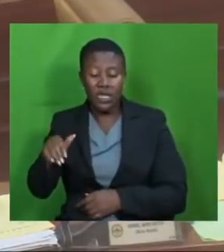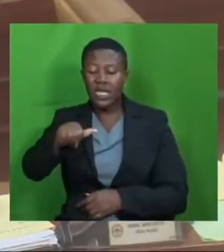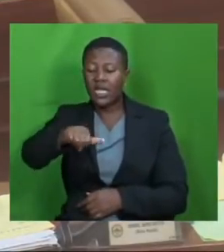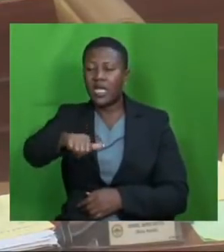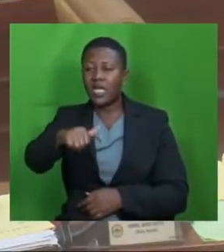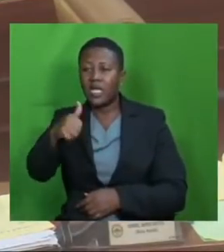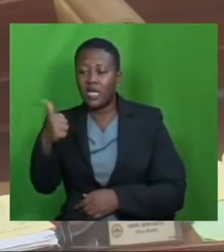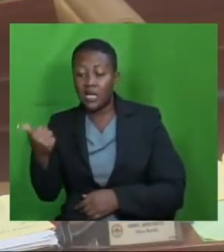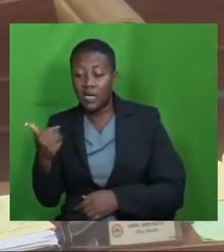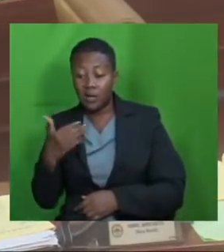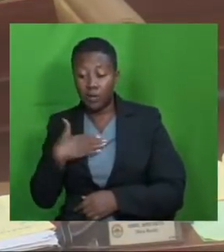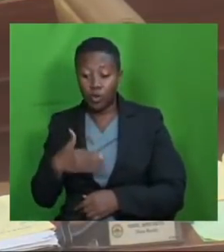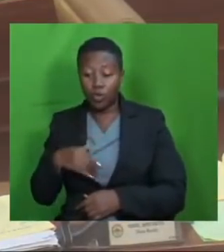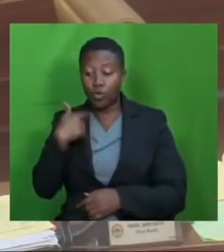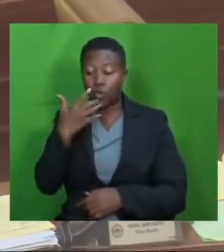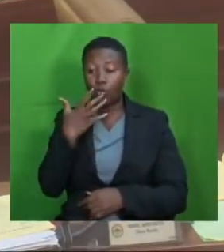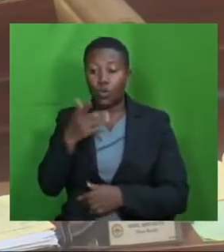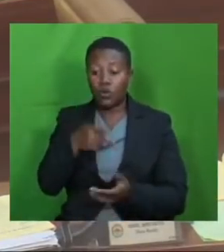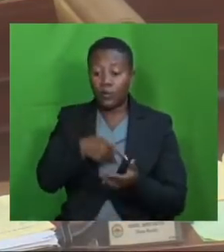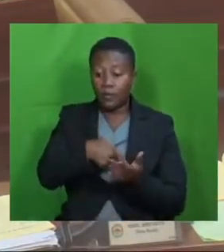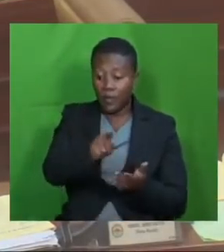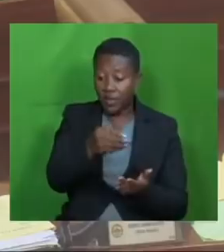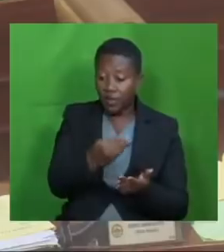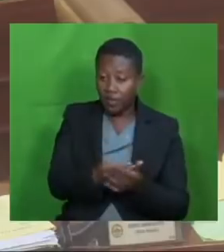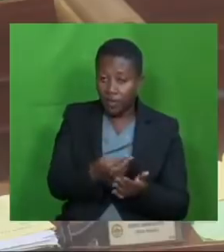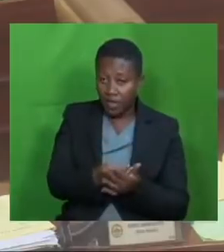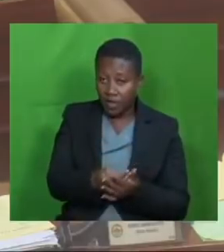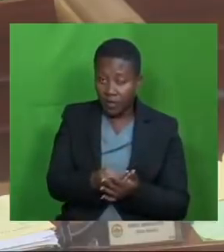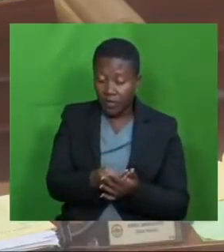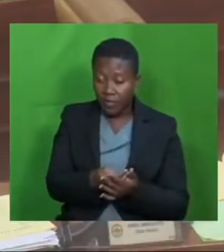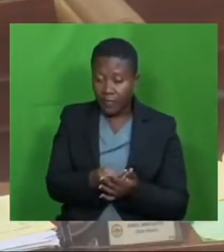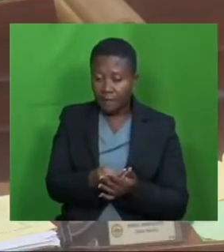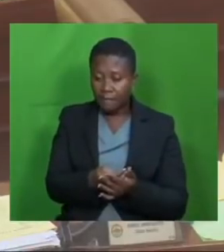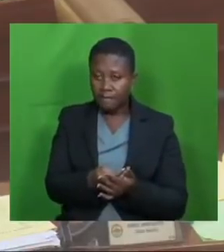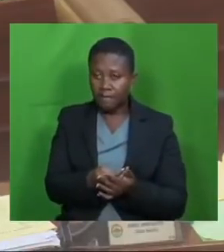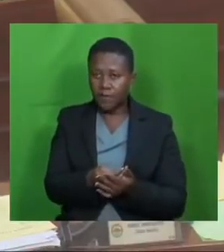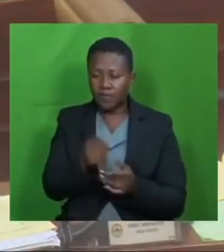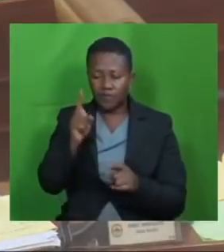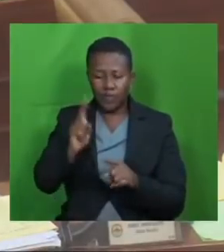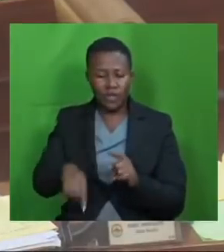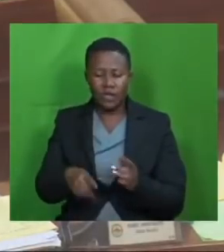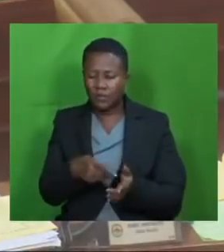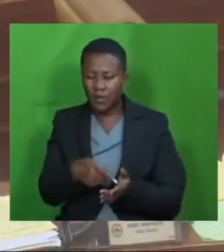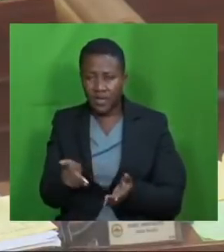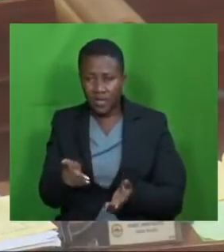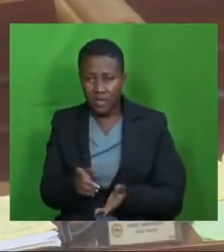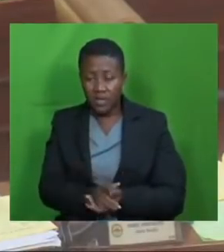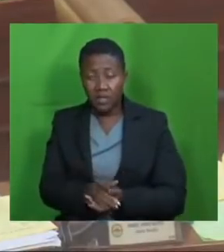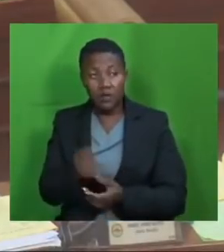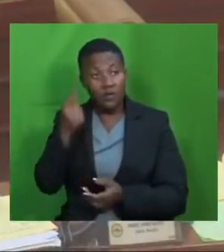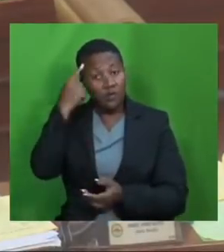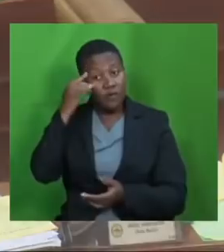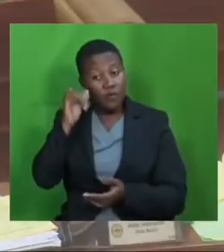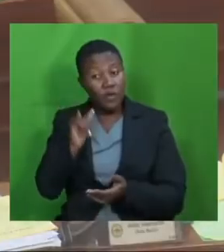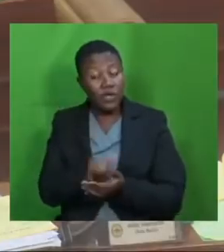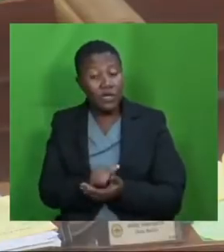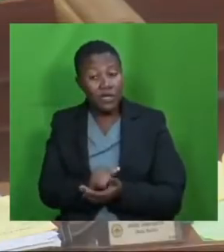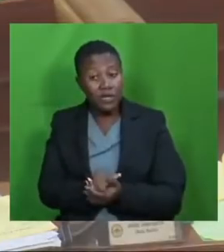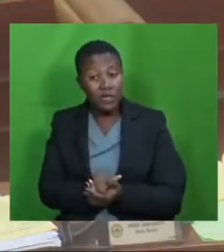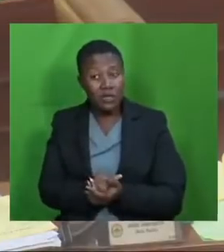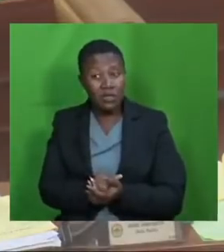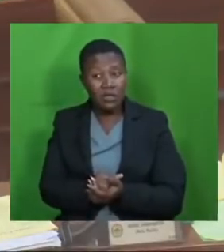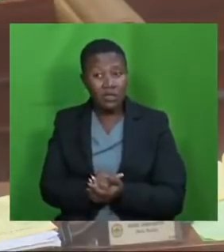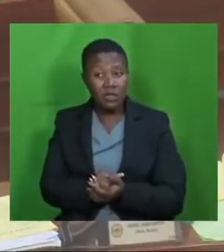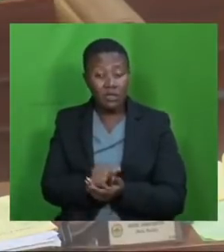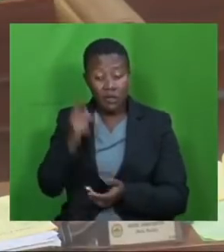who chooses to pay cash will not be charged this tax. That is discriminatory, and for that matter, the principle